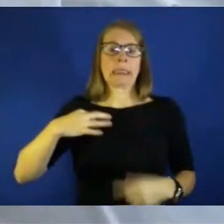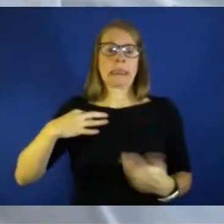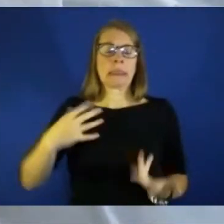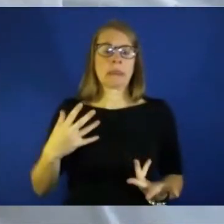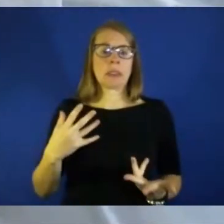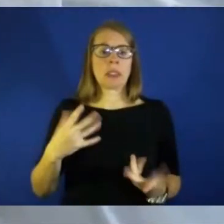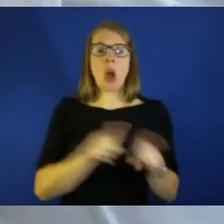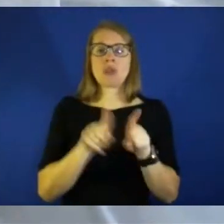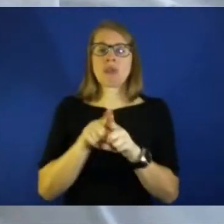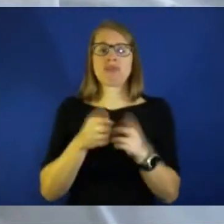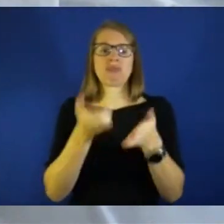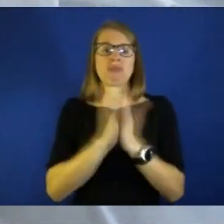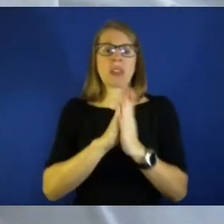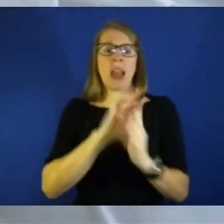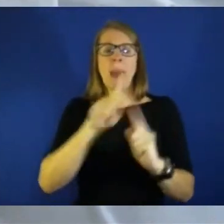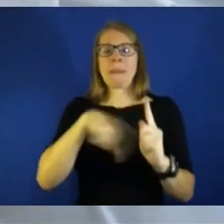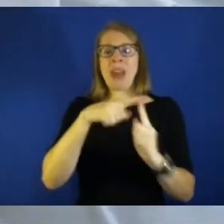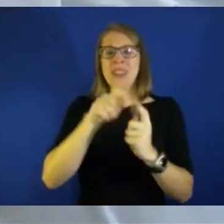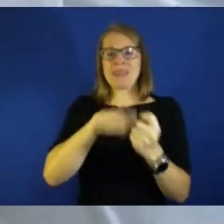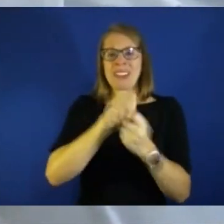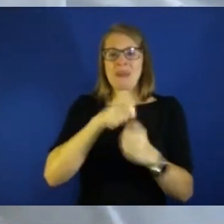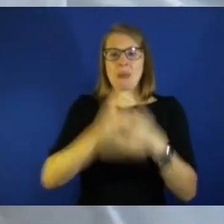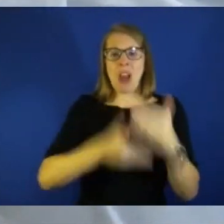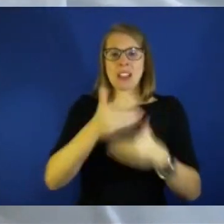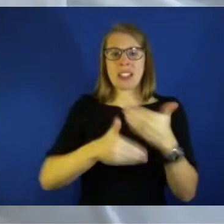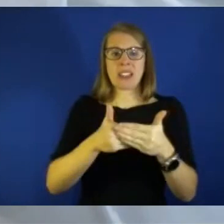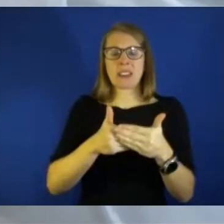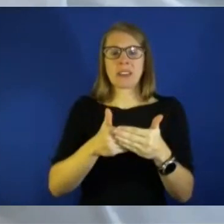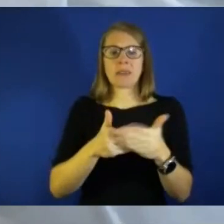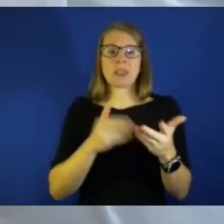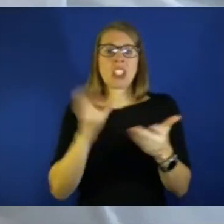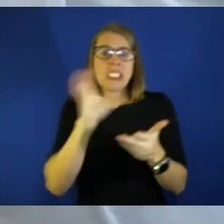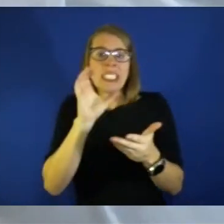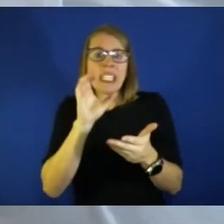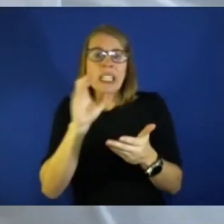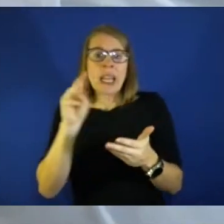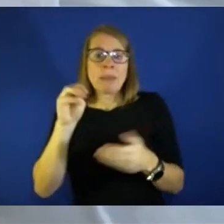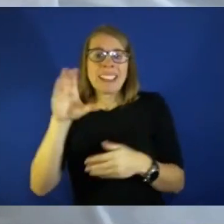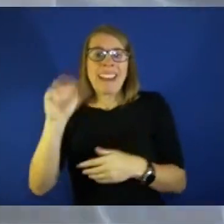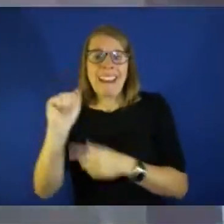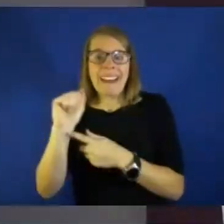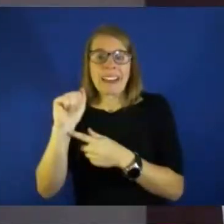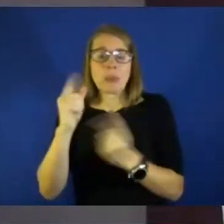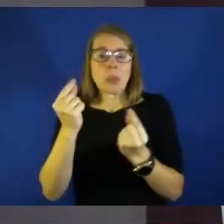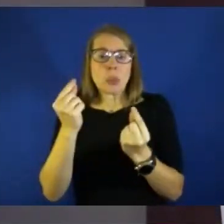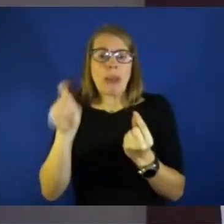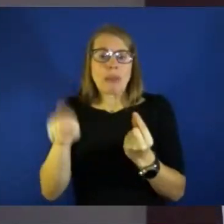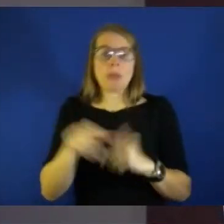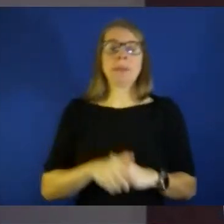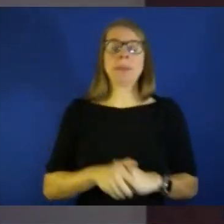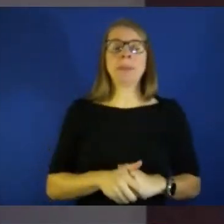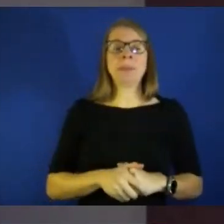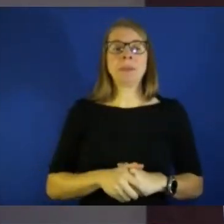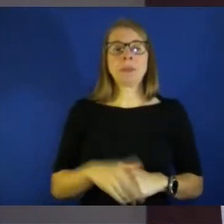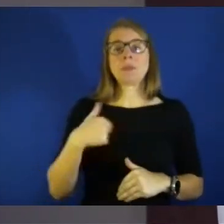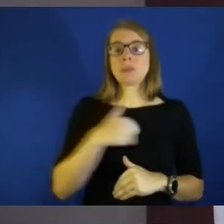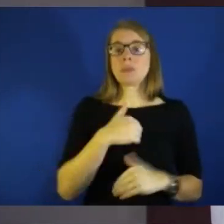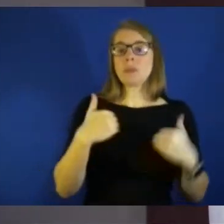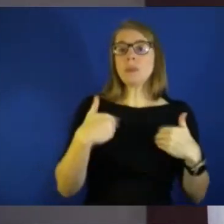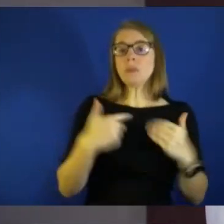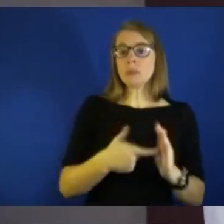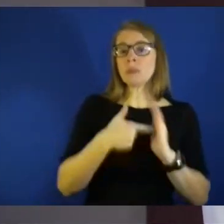process someone might go and seeking it out. Yep. So we have criteria for who's a candidate.